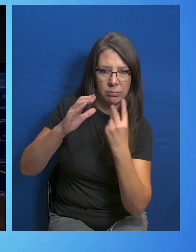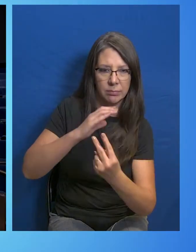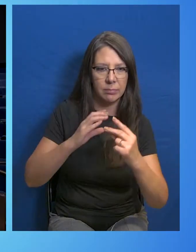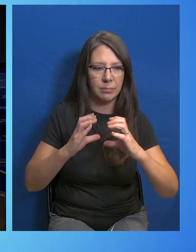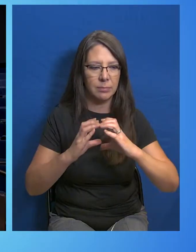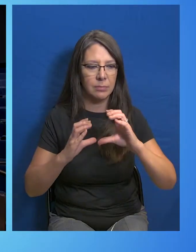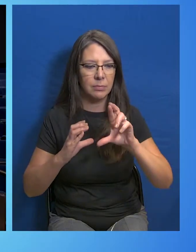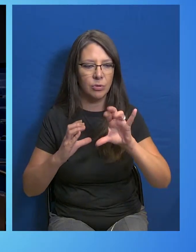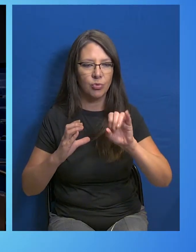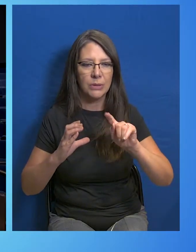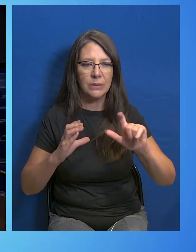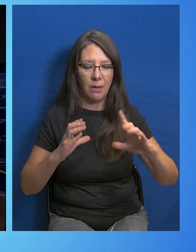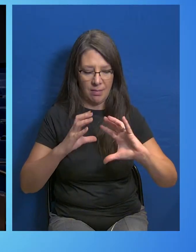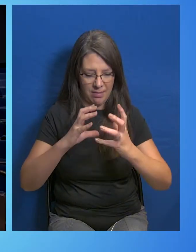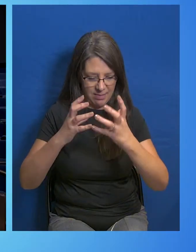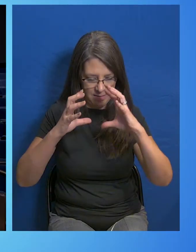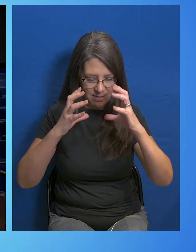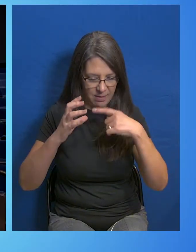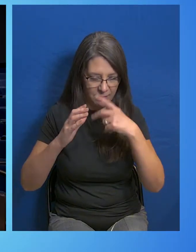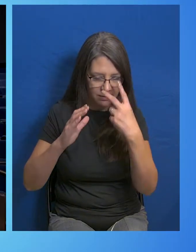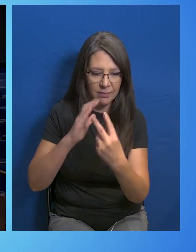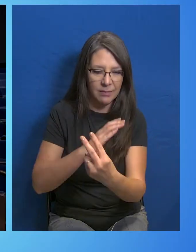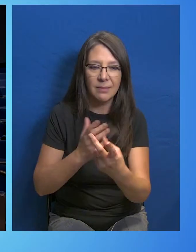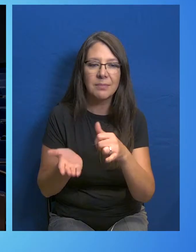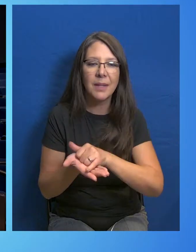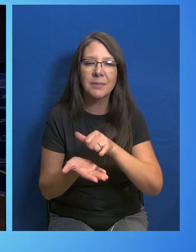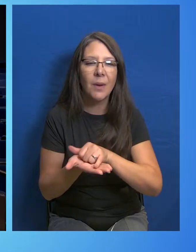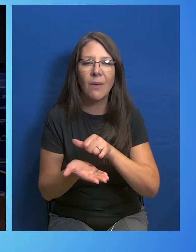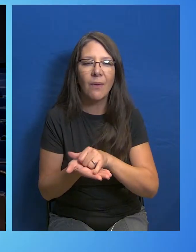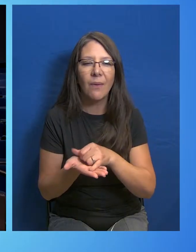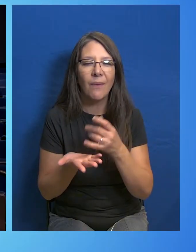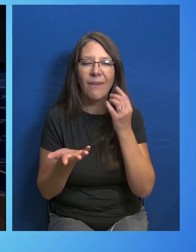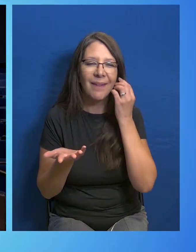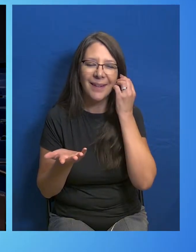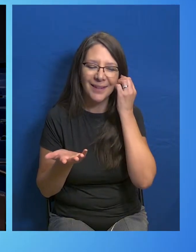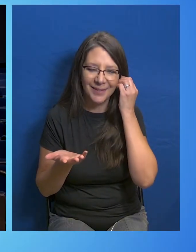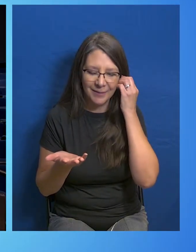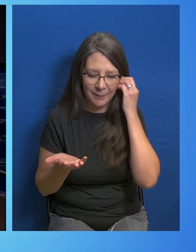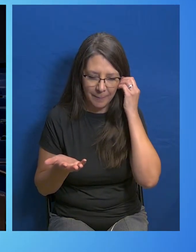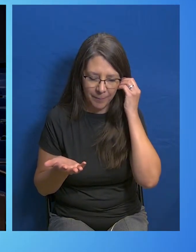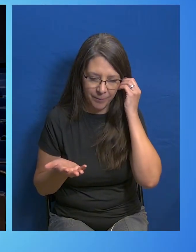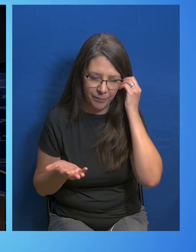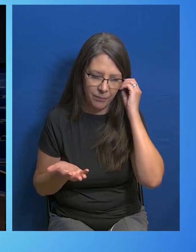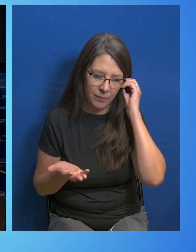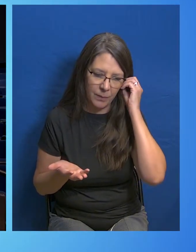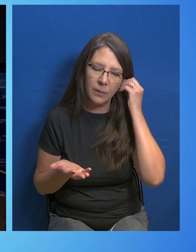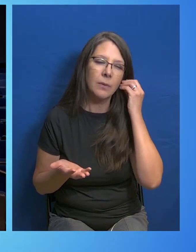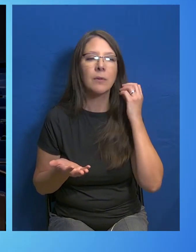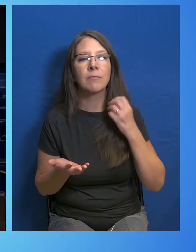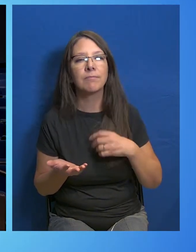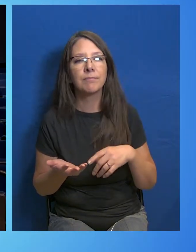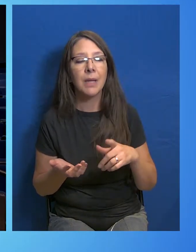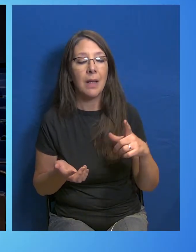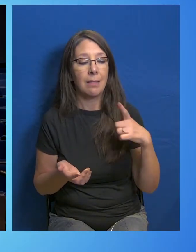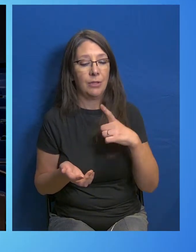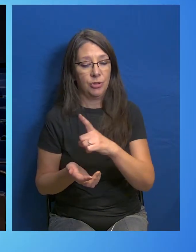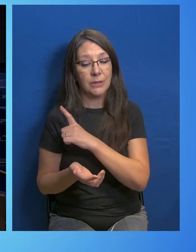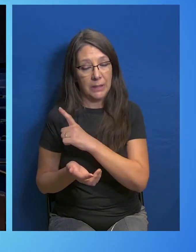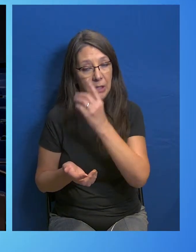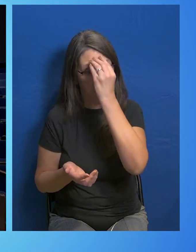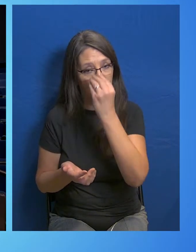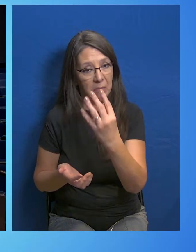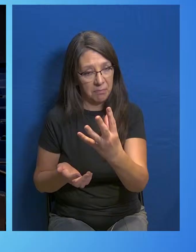So what I can tell you is that the legislature, even in just the 10 years that I have been doing